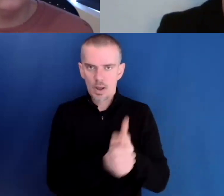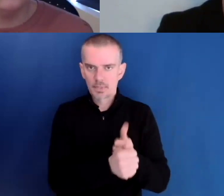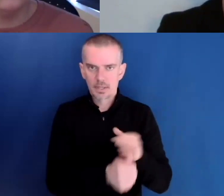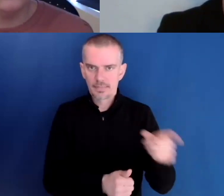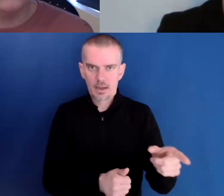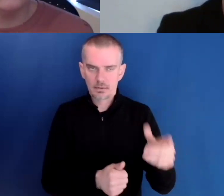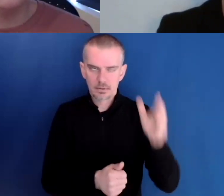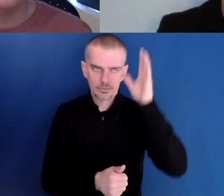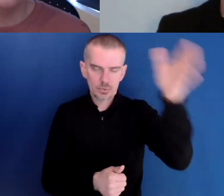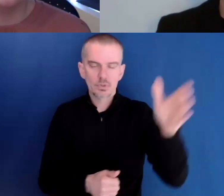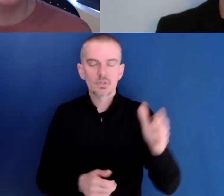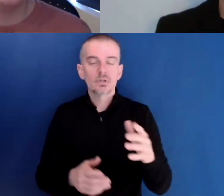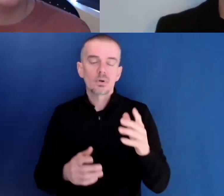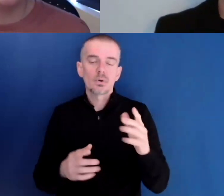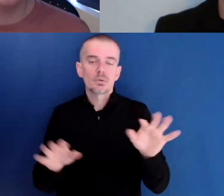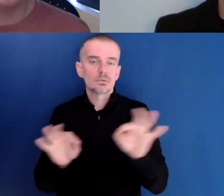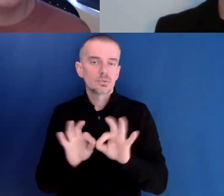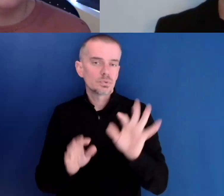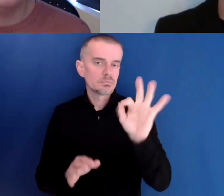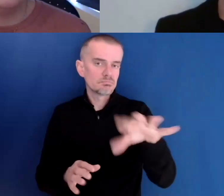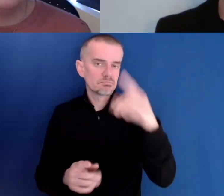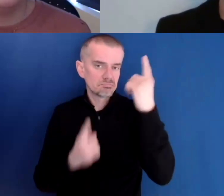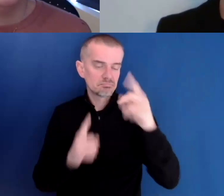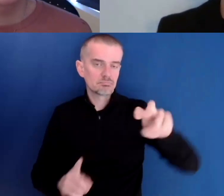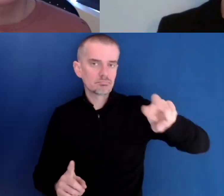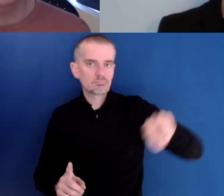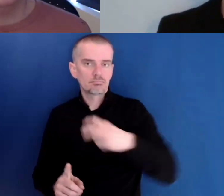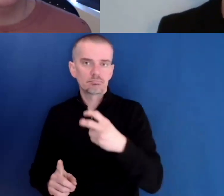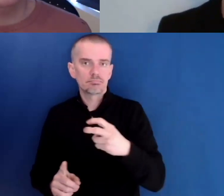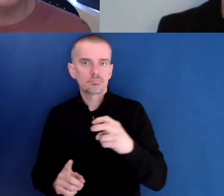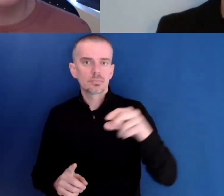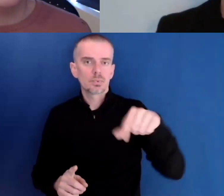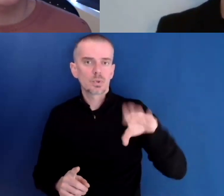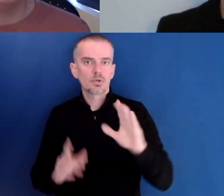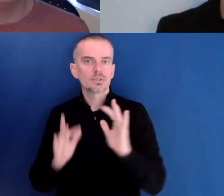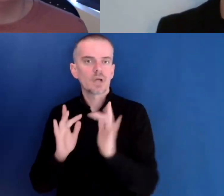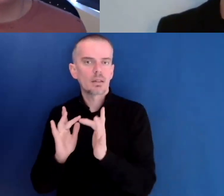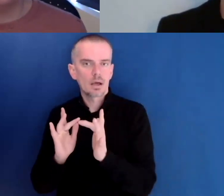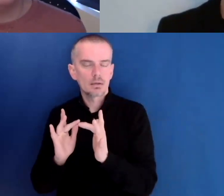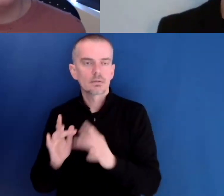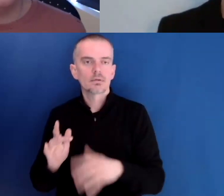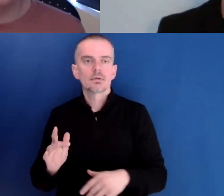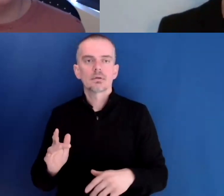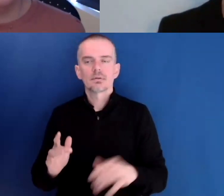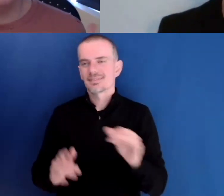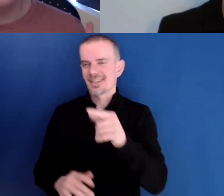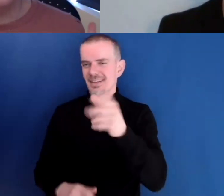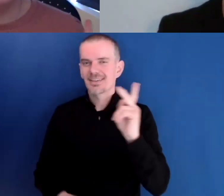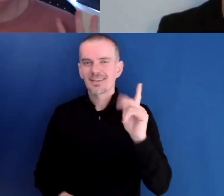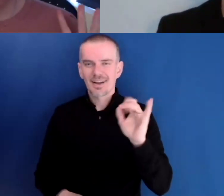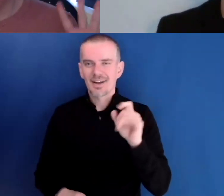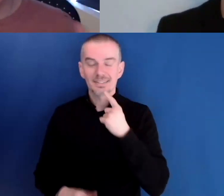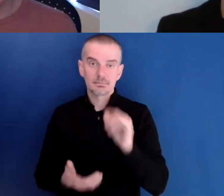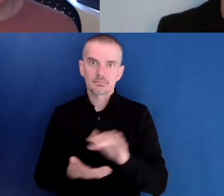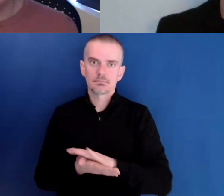worthwhile to consider switching to QuickBooks Online, because that, again, like Kyle said, has the benefit